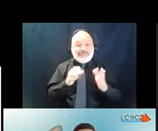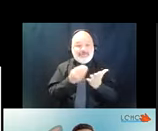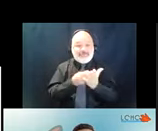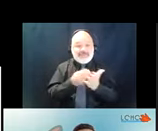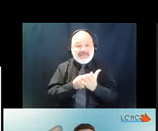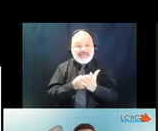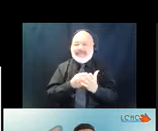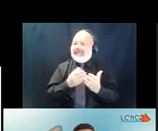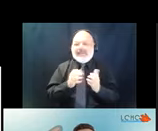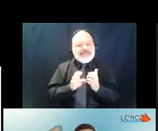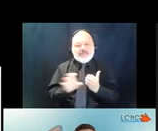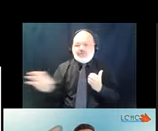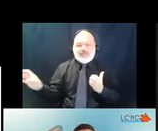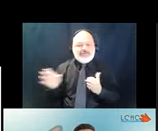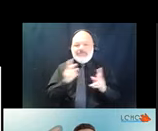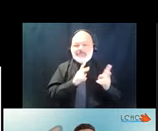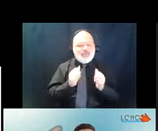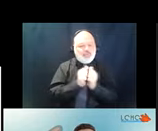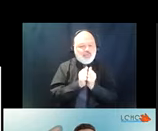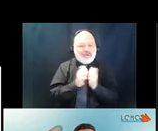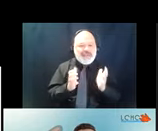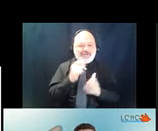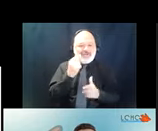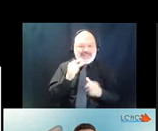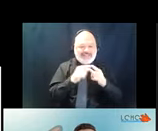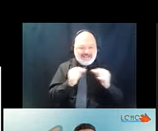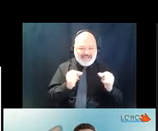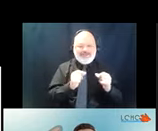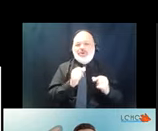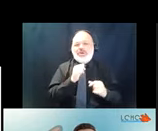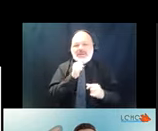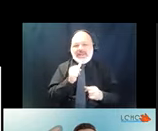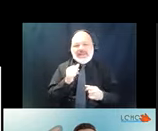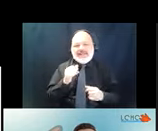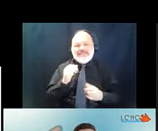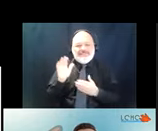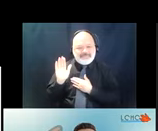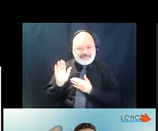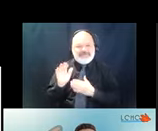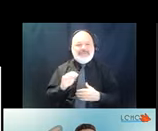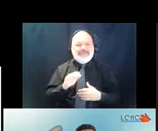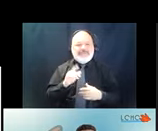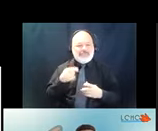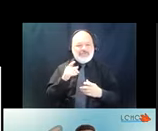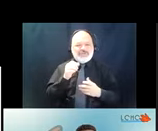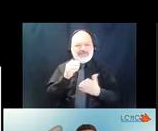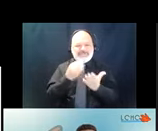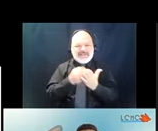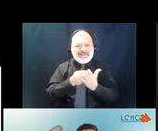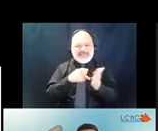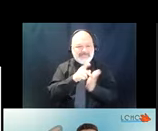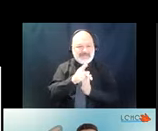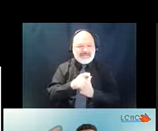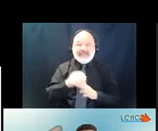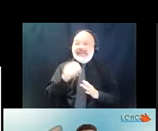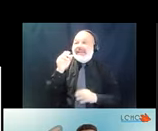explicitly excluded undocumented immigrants from any of those stimulus check payments. The state of California took a